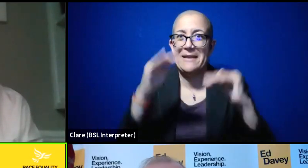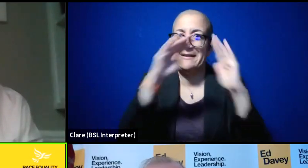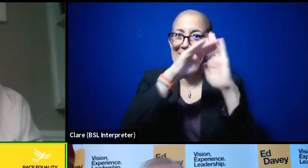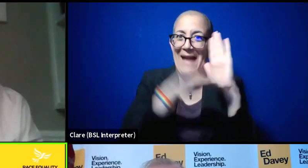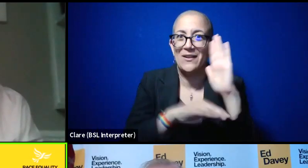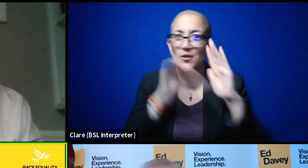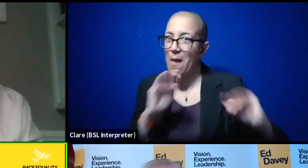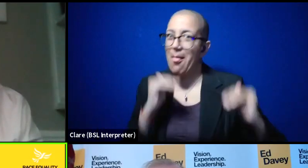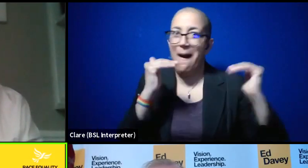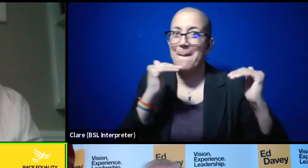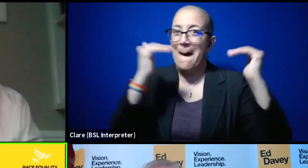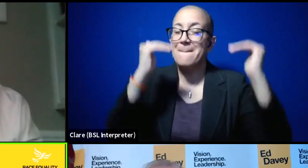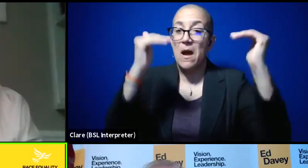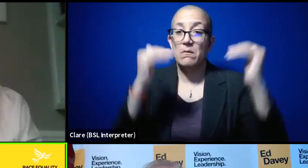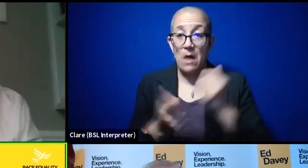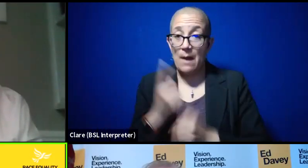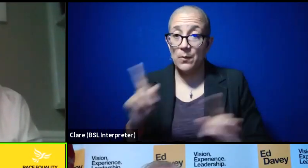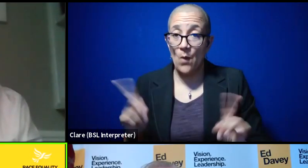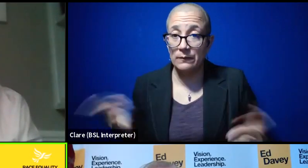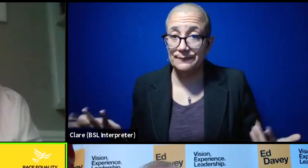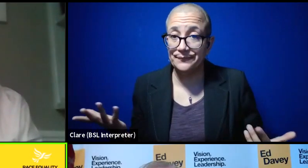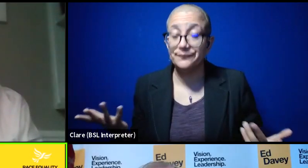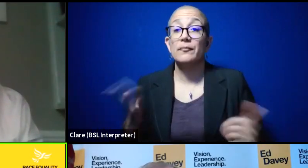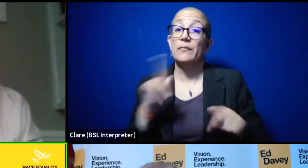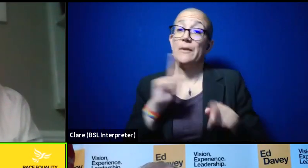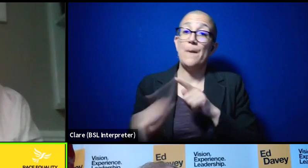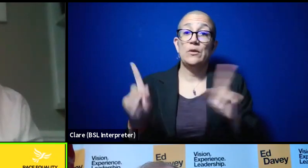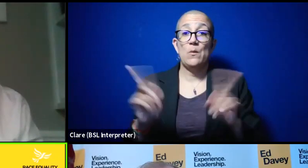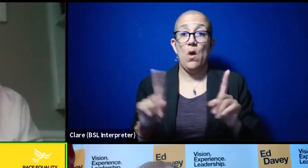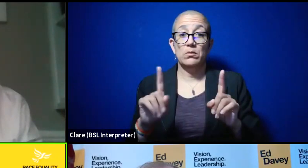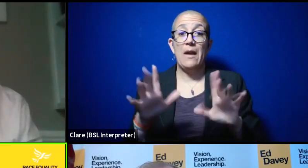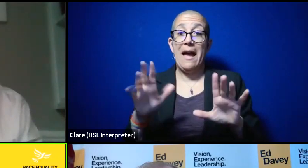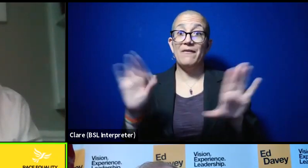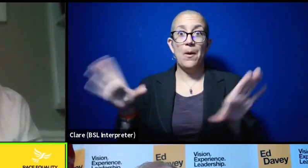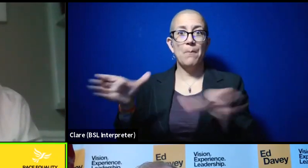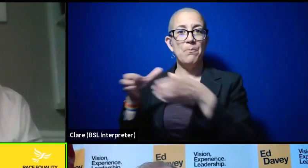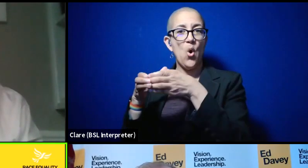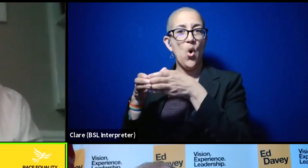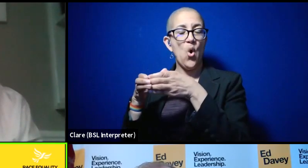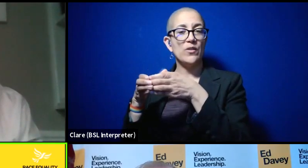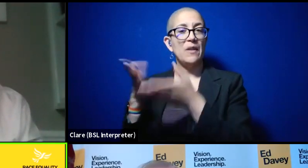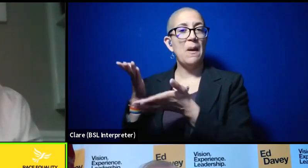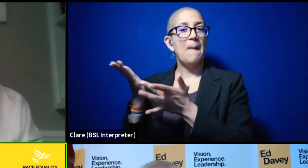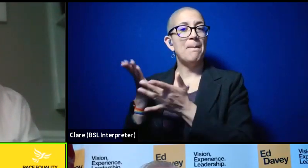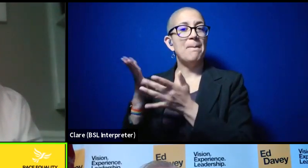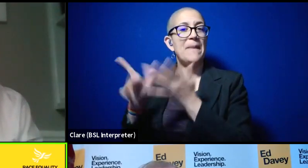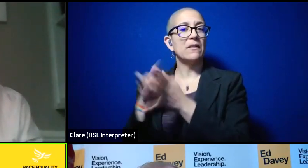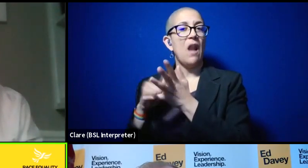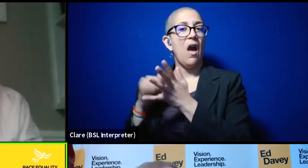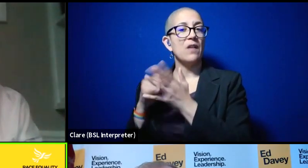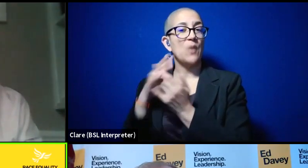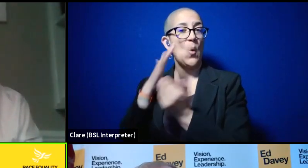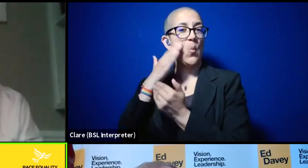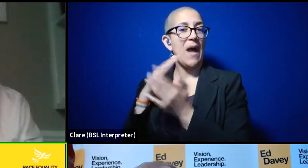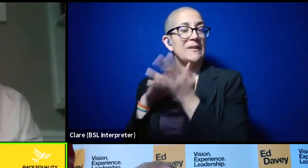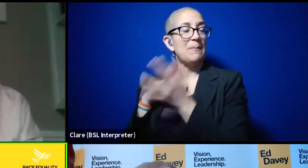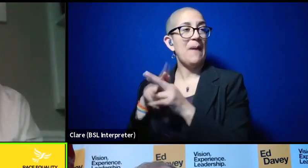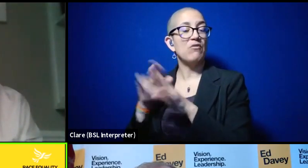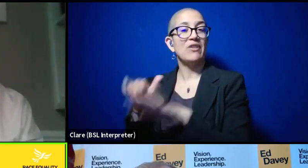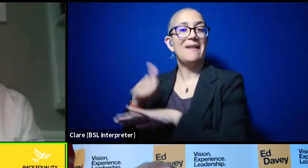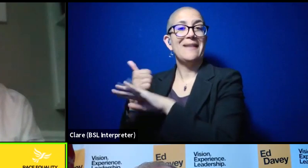happened was that you then had primarily boards of middle-class white parents who were setting up schools and then trying